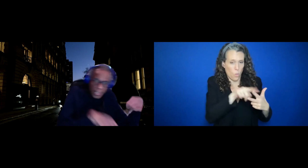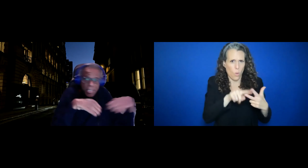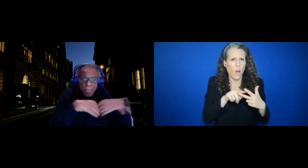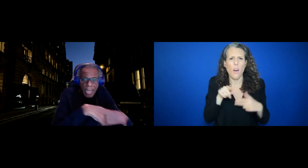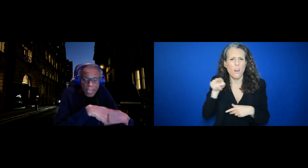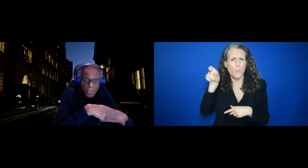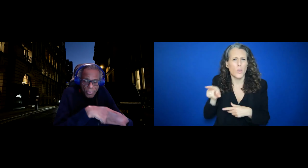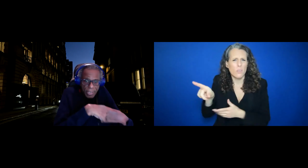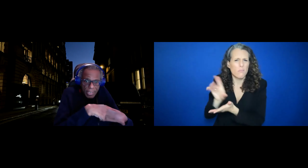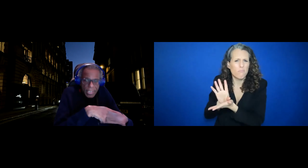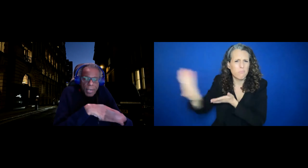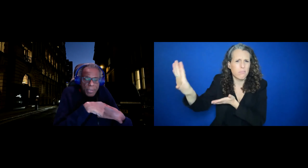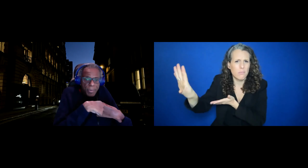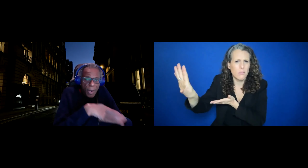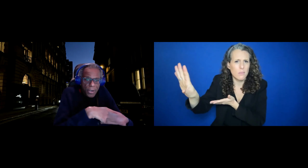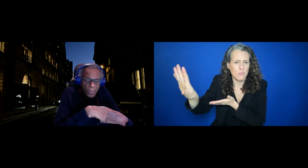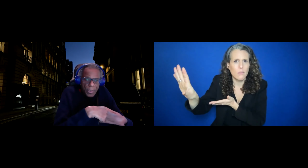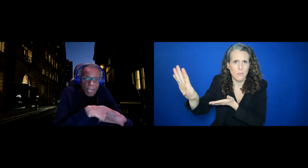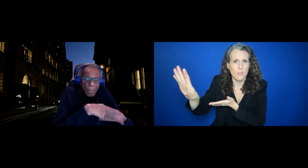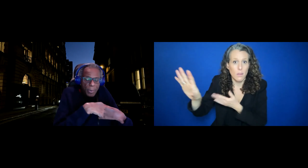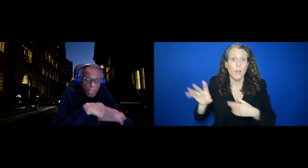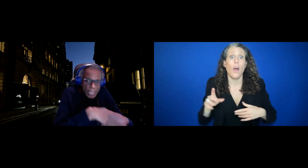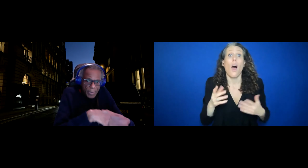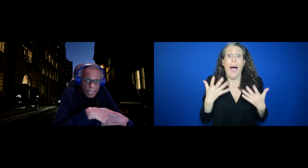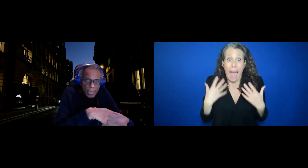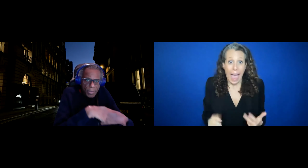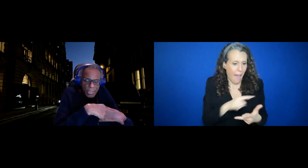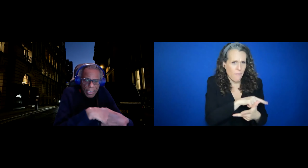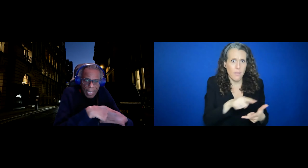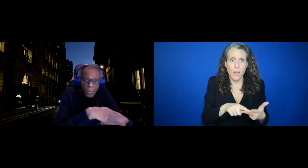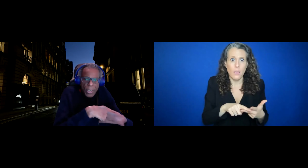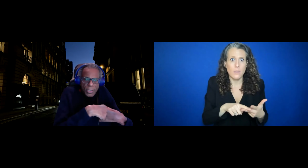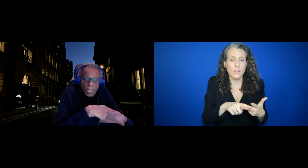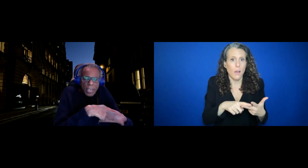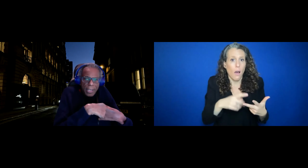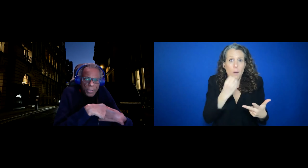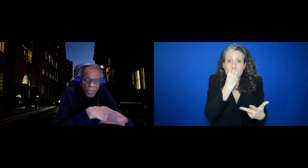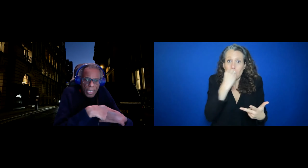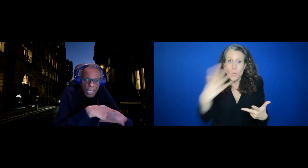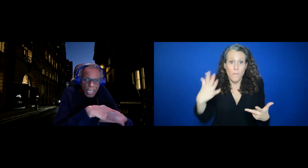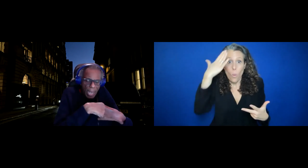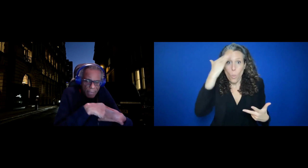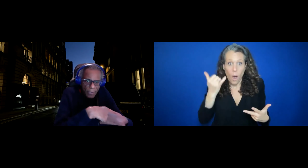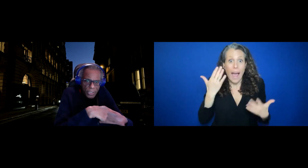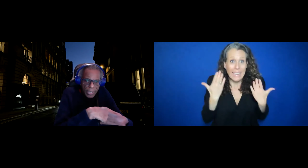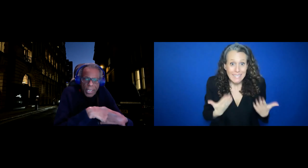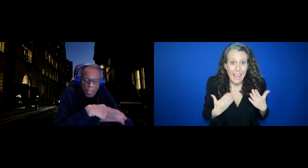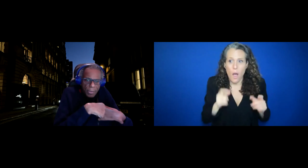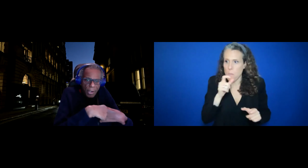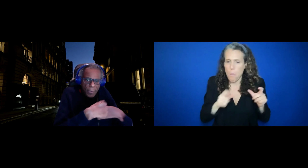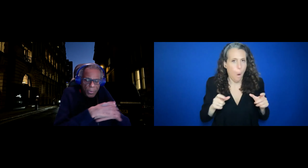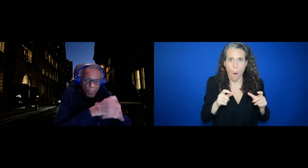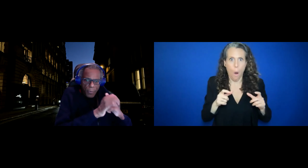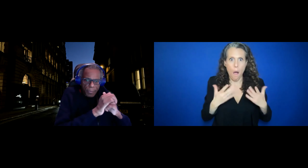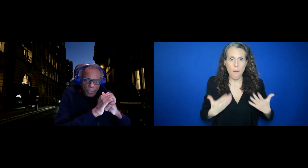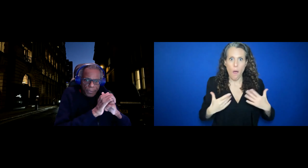The success of that, those three things, was remarkable. People learning disabilities were suddenly able to do things virtually they were